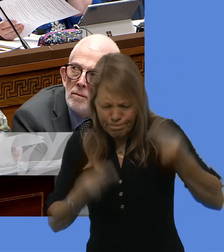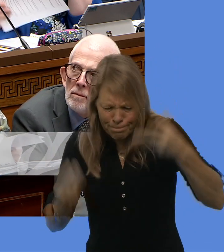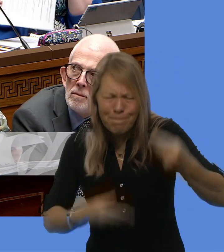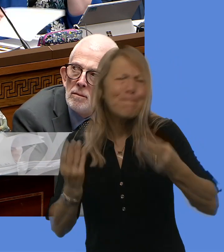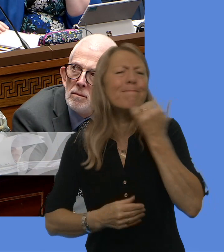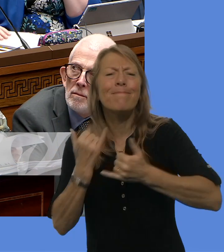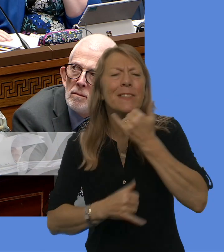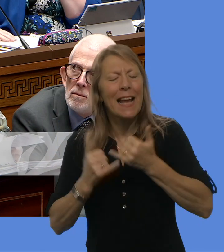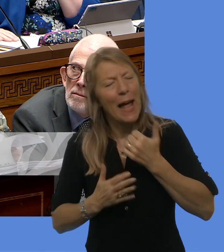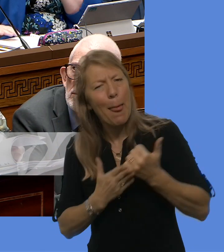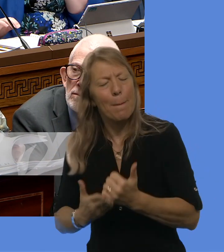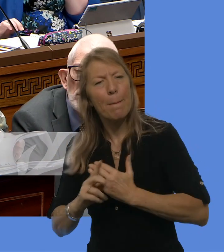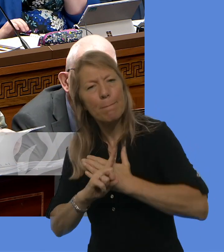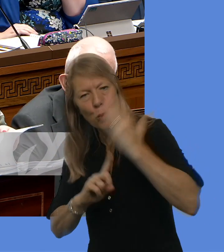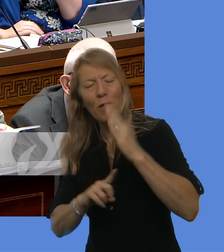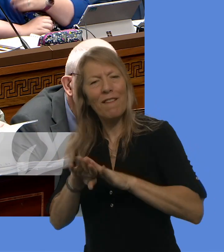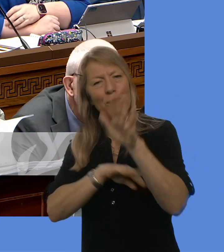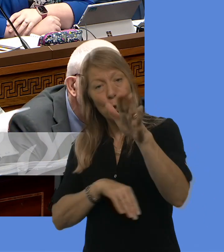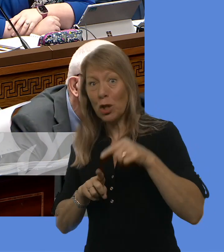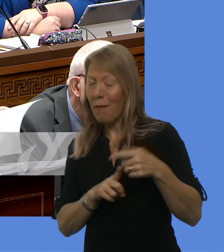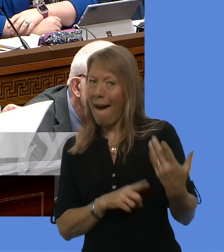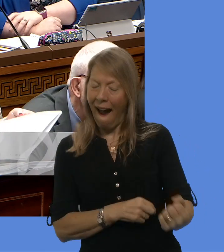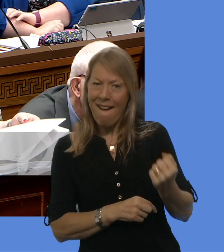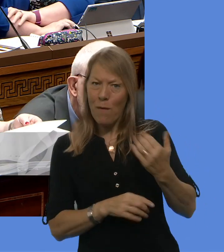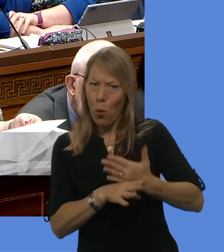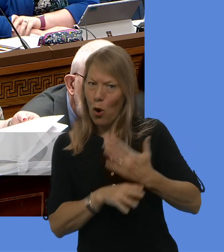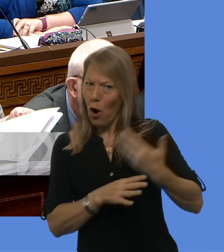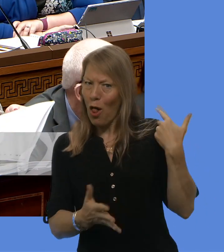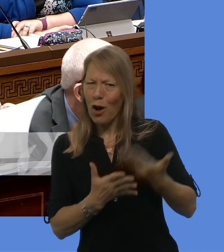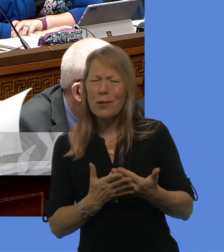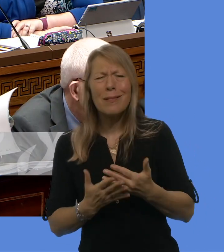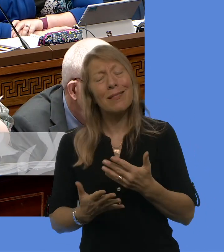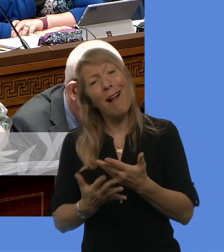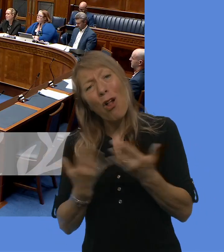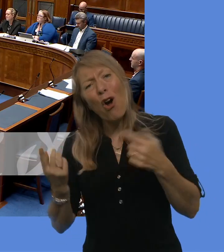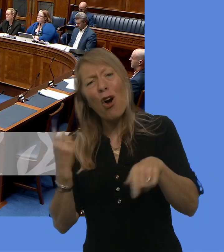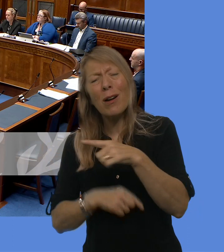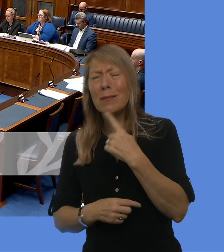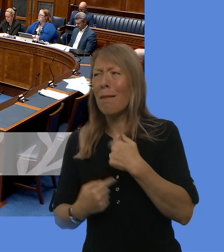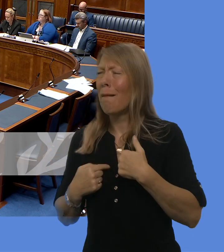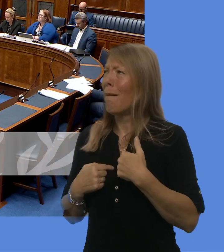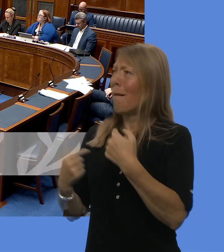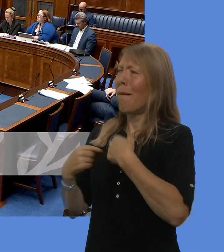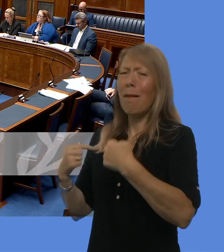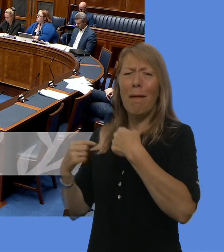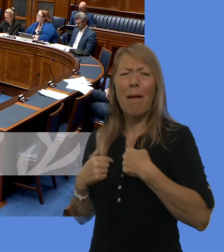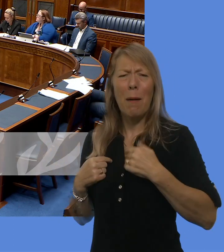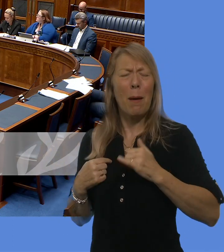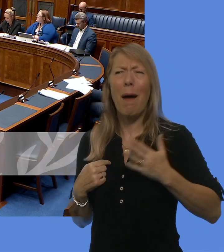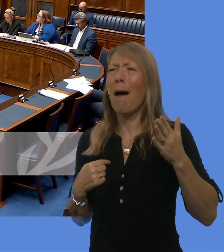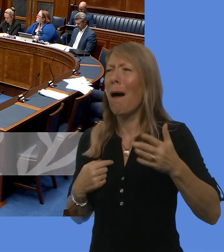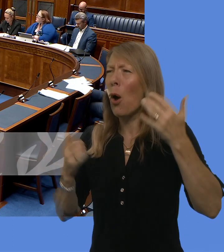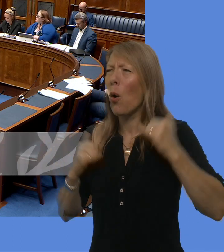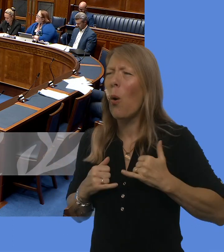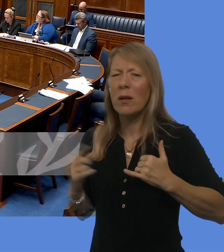who I think we have all engaged, who find that sometimes the family court system can be abused by former partners in order to try to coerce